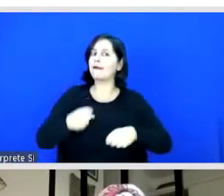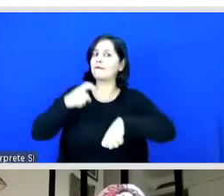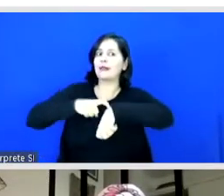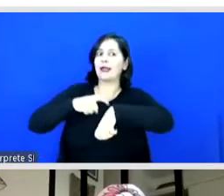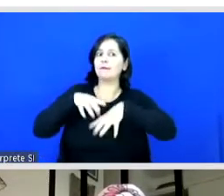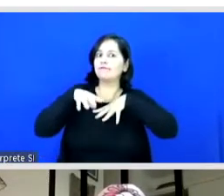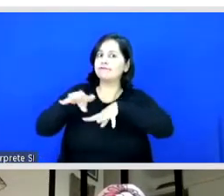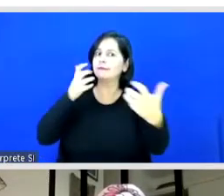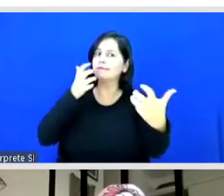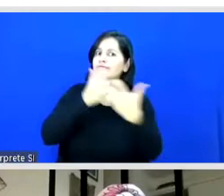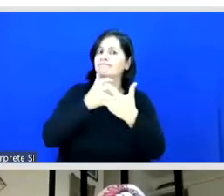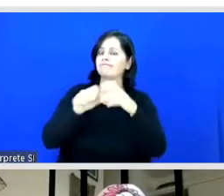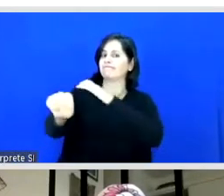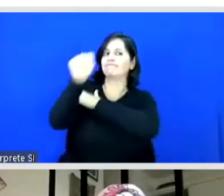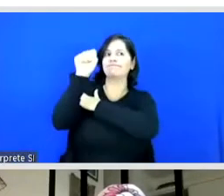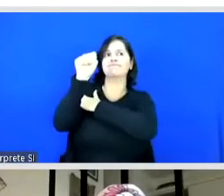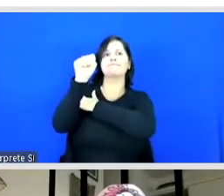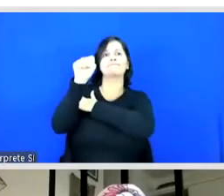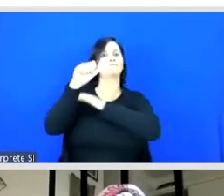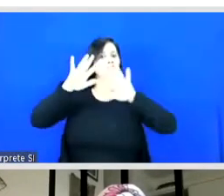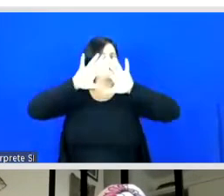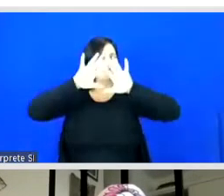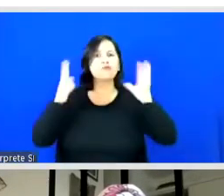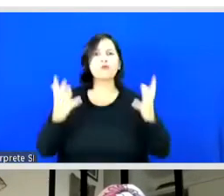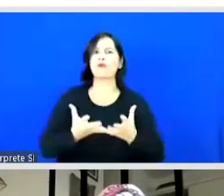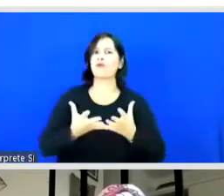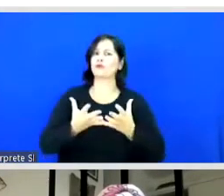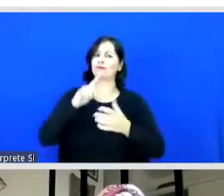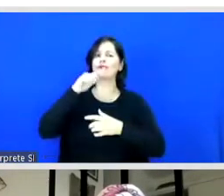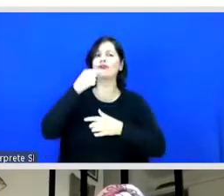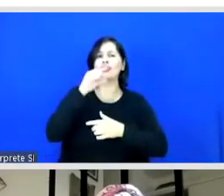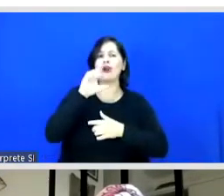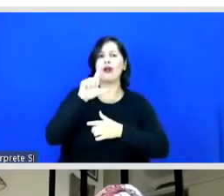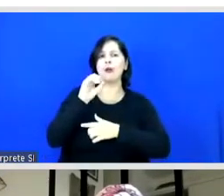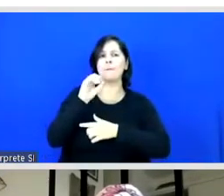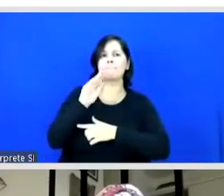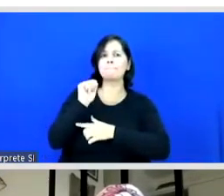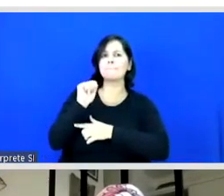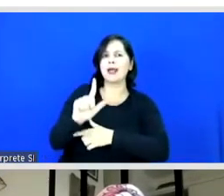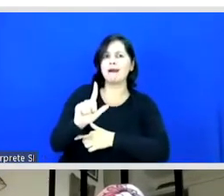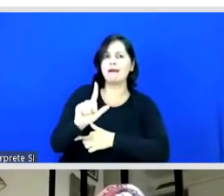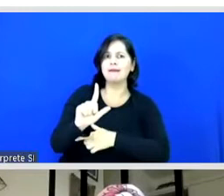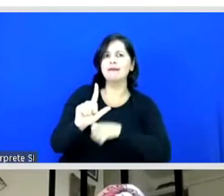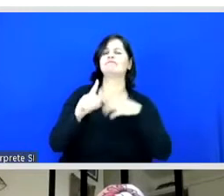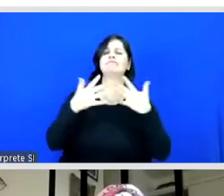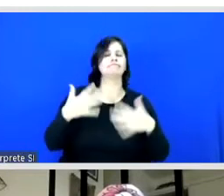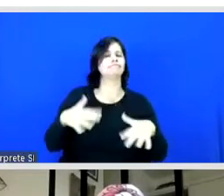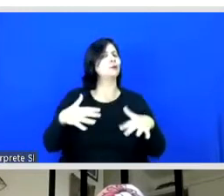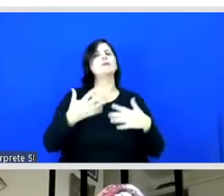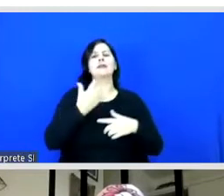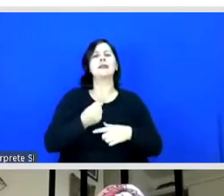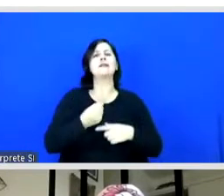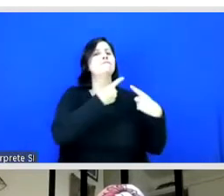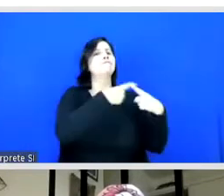important points already made by Hindu and by Lucy, because they speak from a context that I believe is very important,